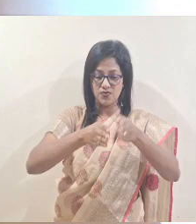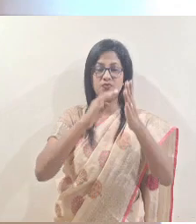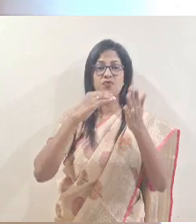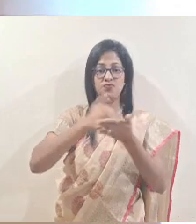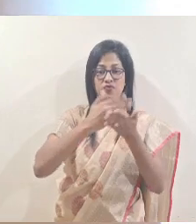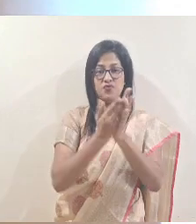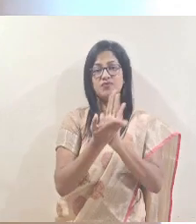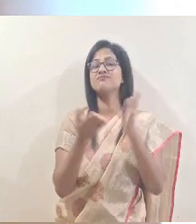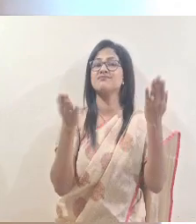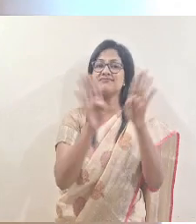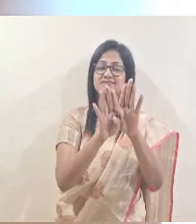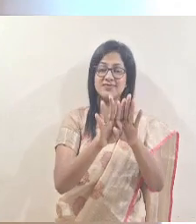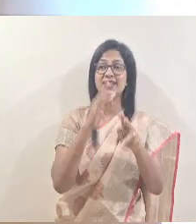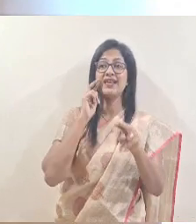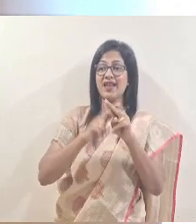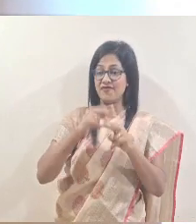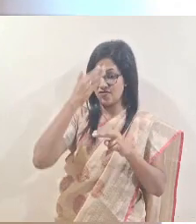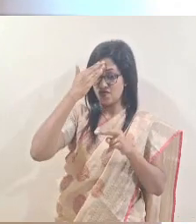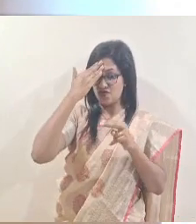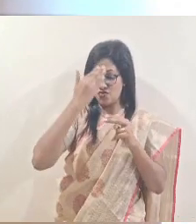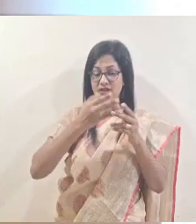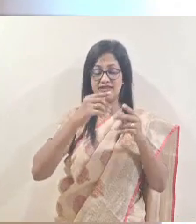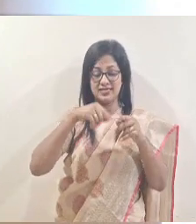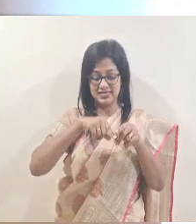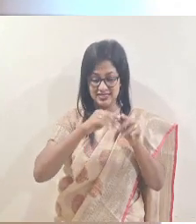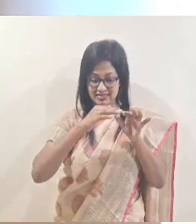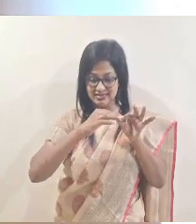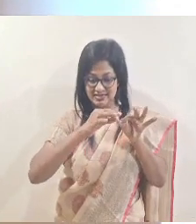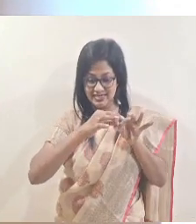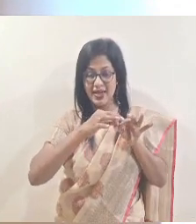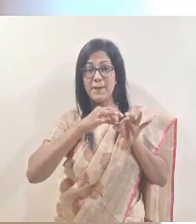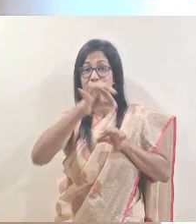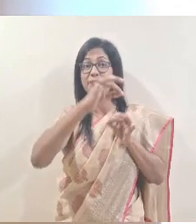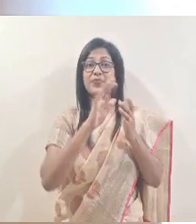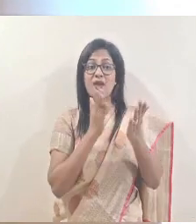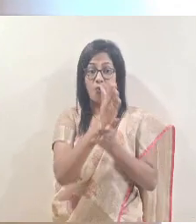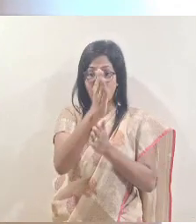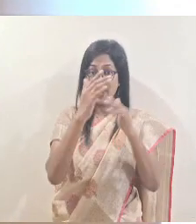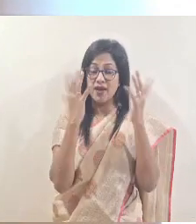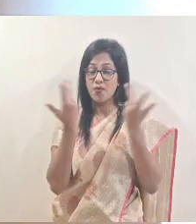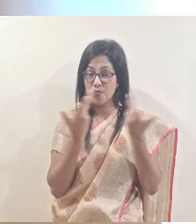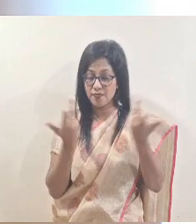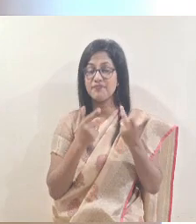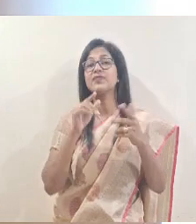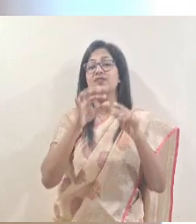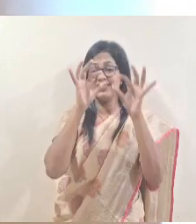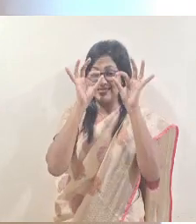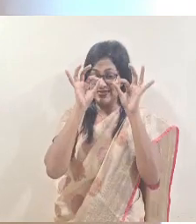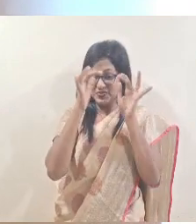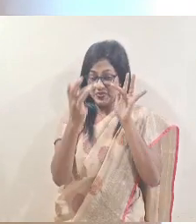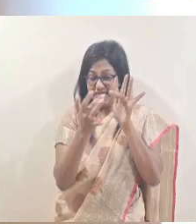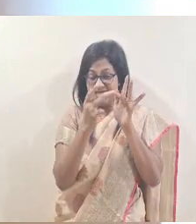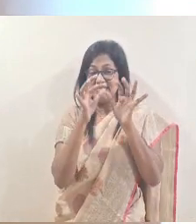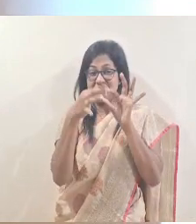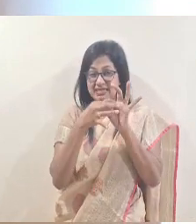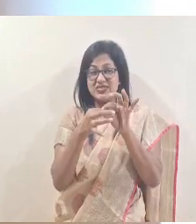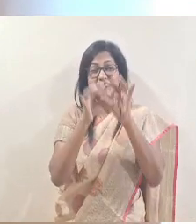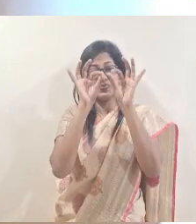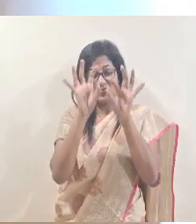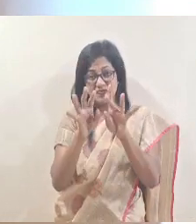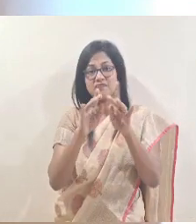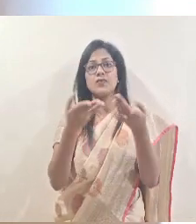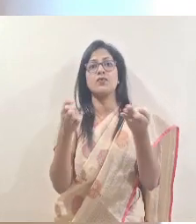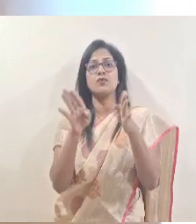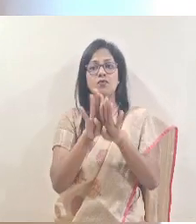routes themselves were closed. If you have an idea of a Bayes paradox itself, so that specific link was so central that when